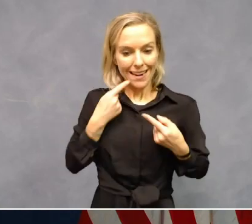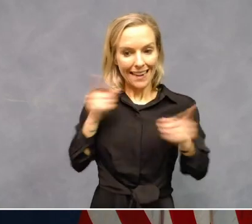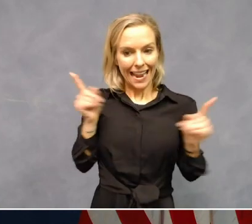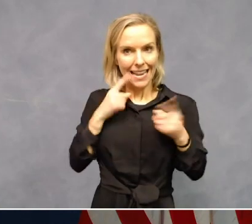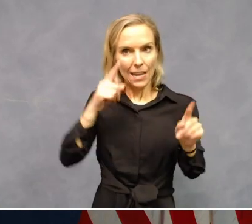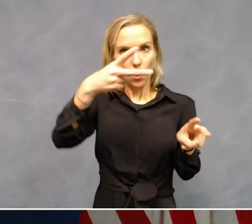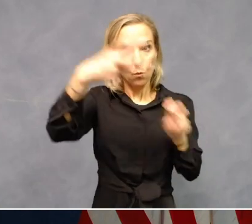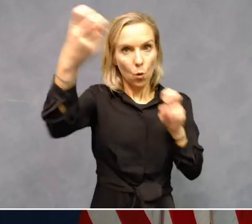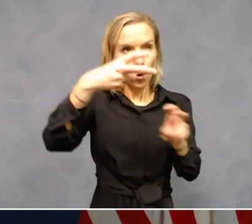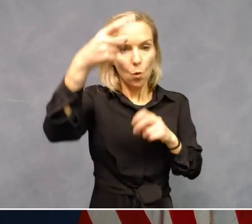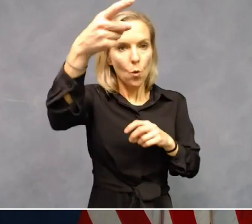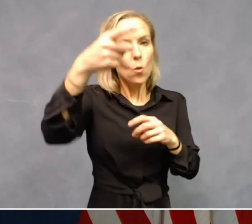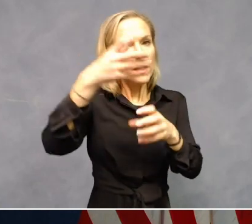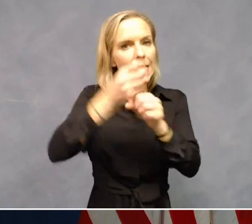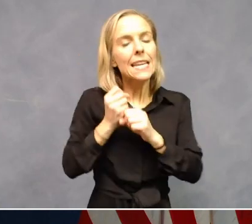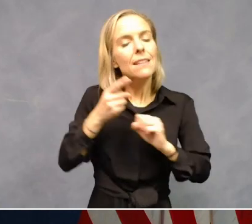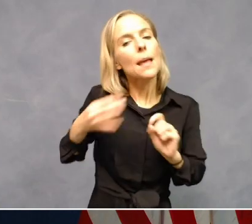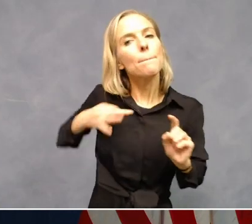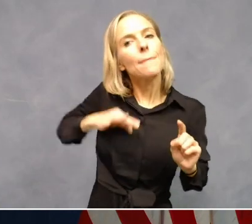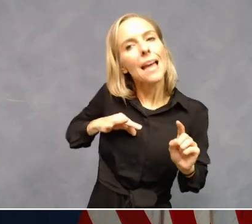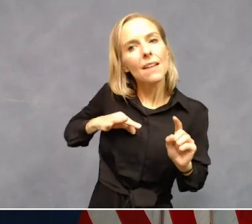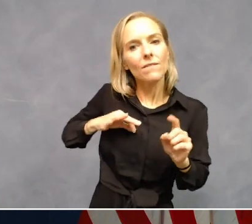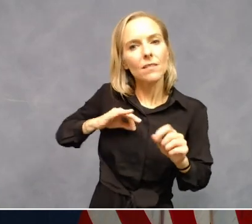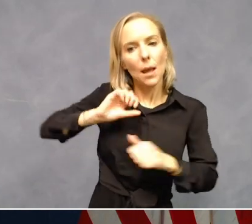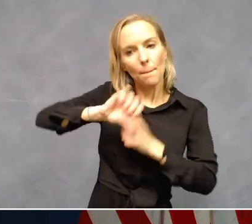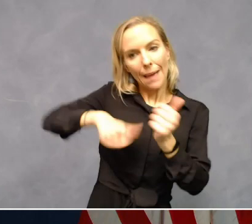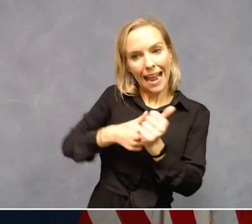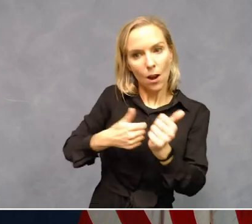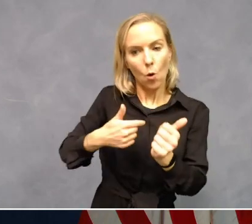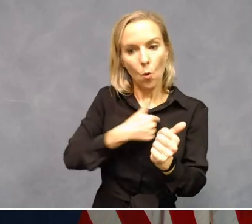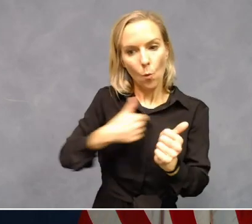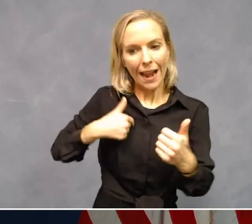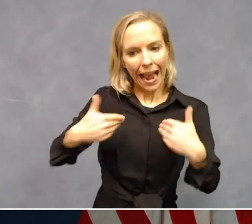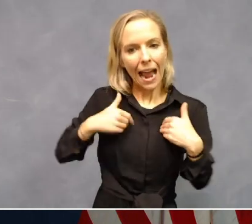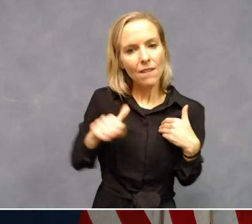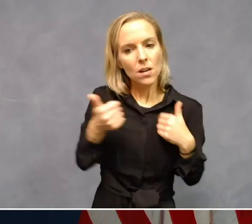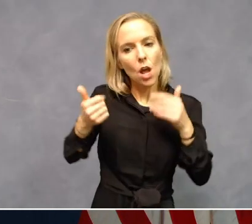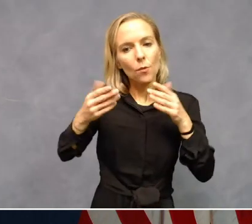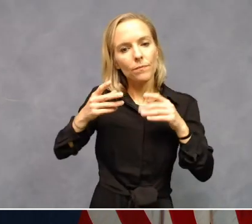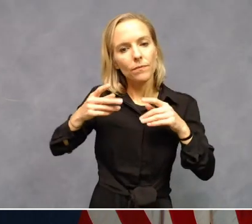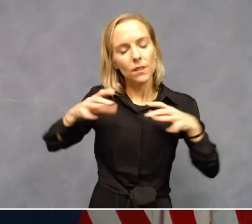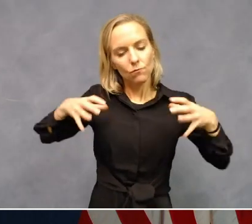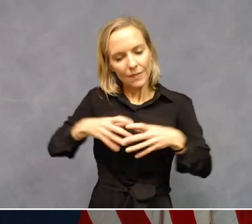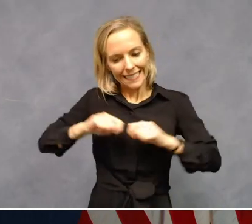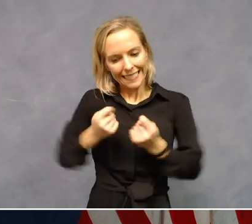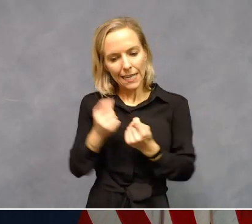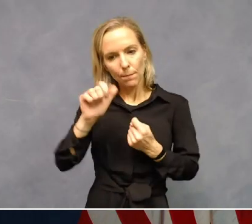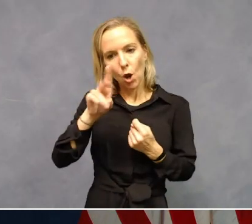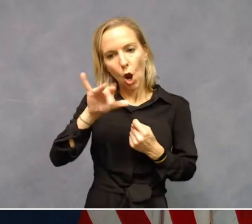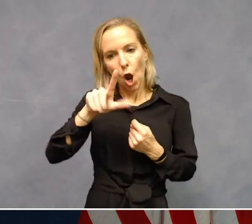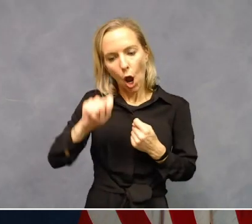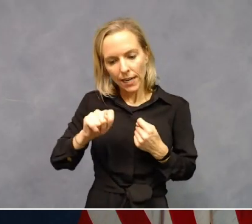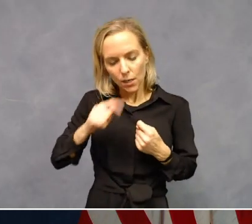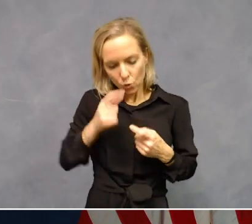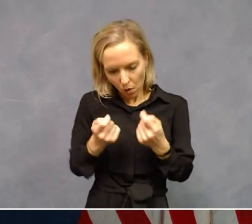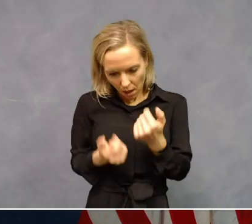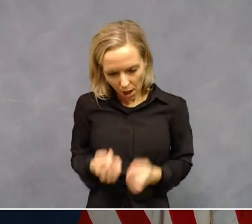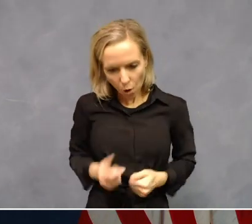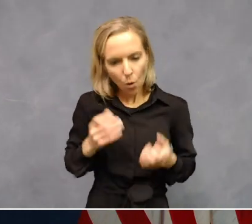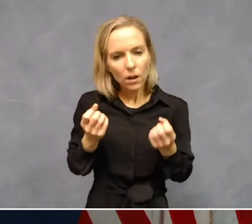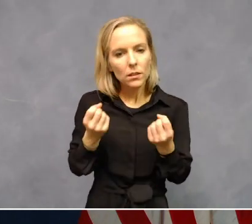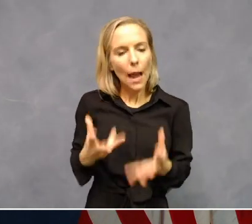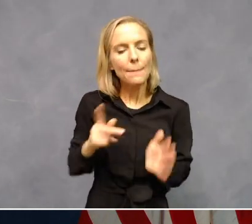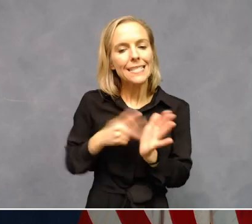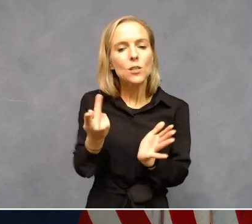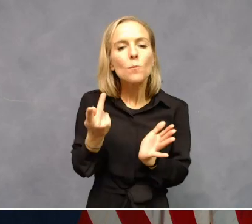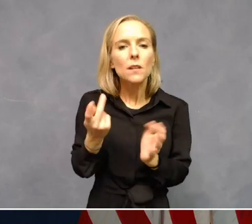is the benefit of that back-end audit where there were at least, if I can pull it out, how many duplications